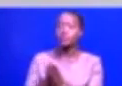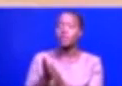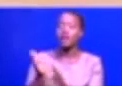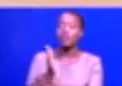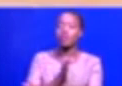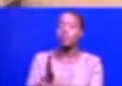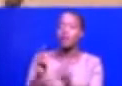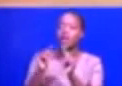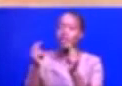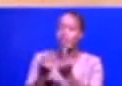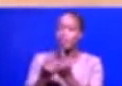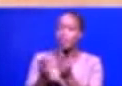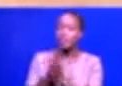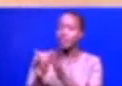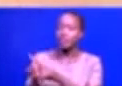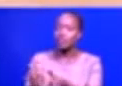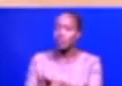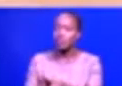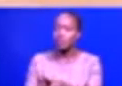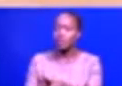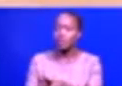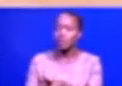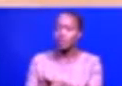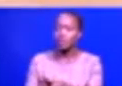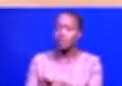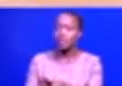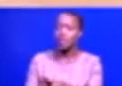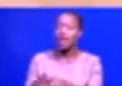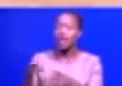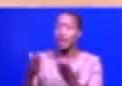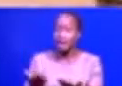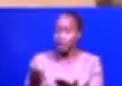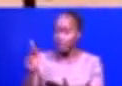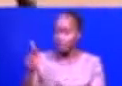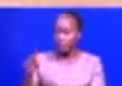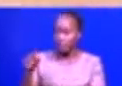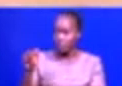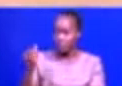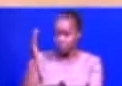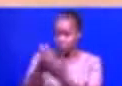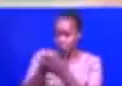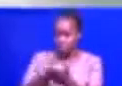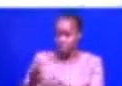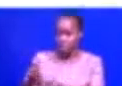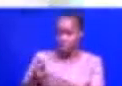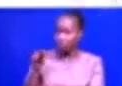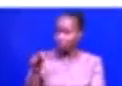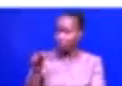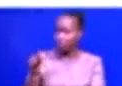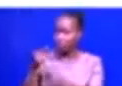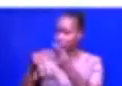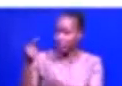side. And also, we will want to see how KPA will stop her from that. We